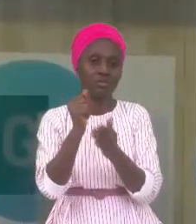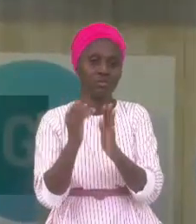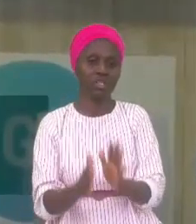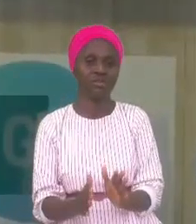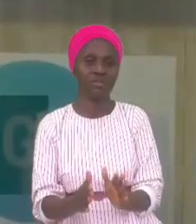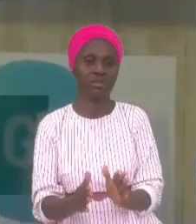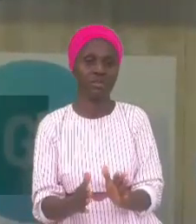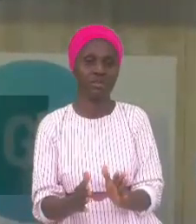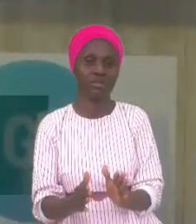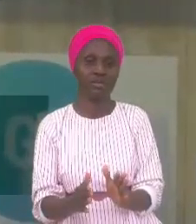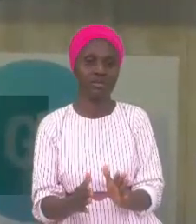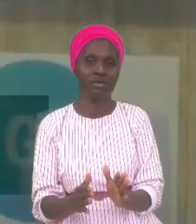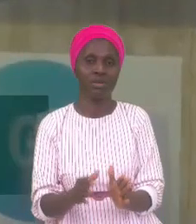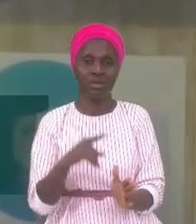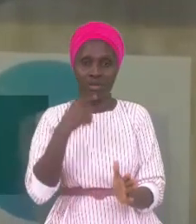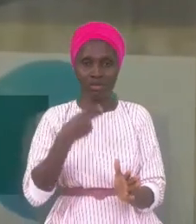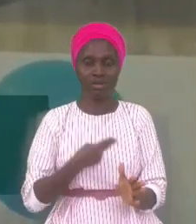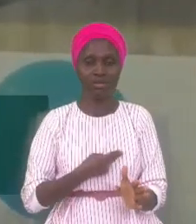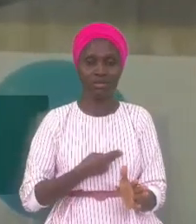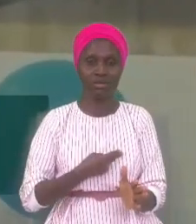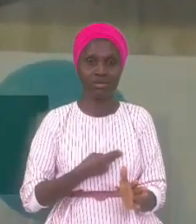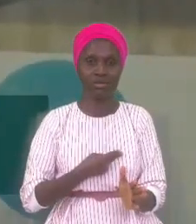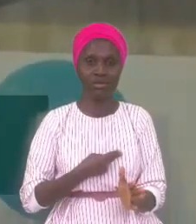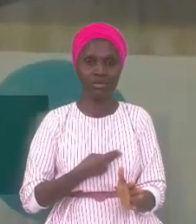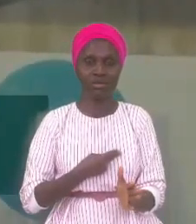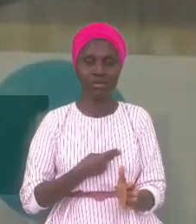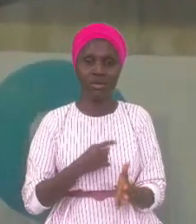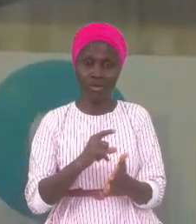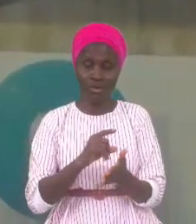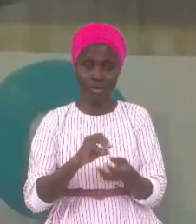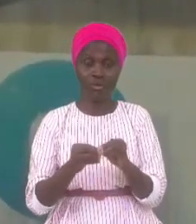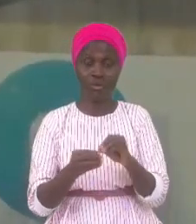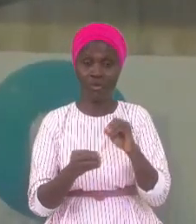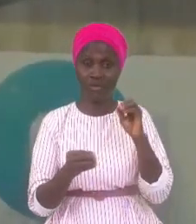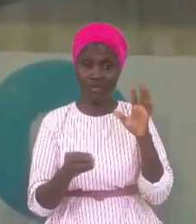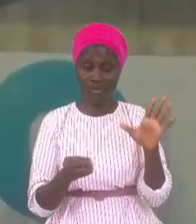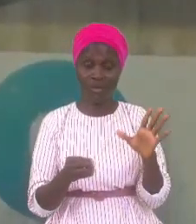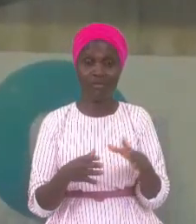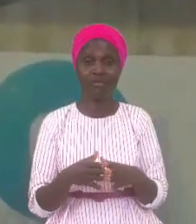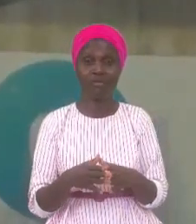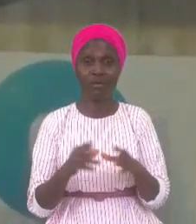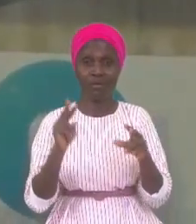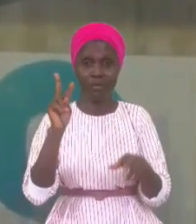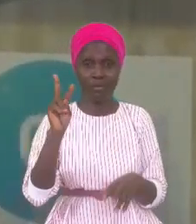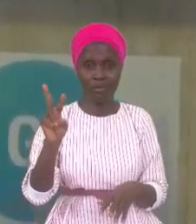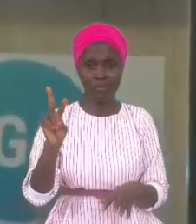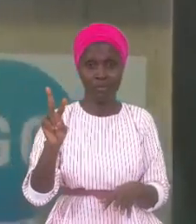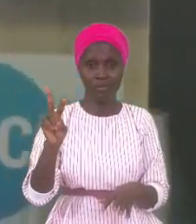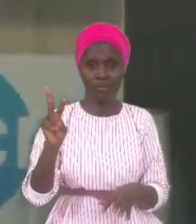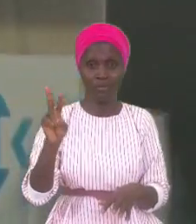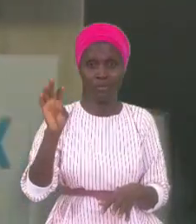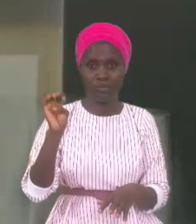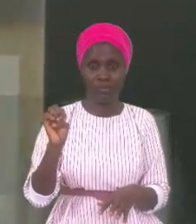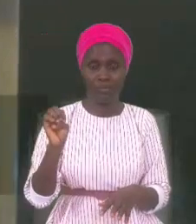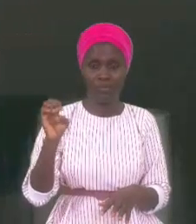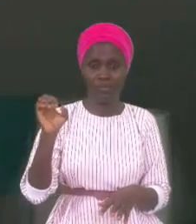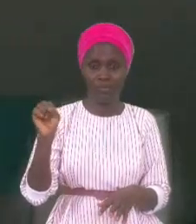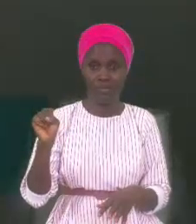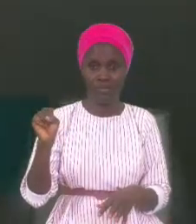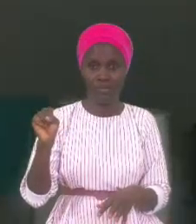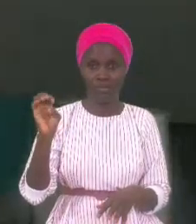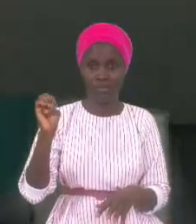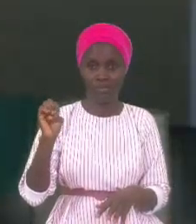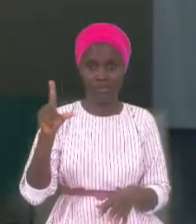And he tells us, number 5 now, vessels unto honor. Vessels unto honor. In